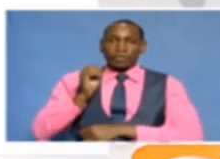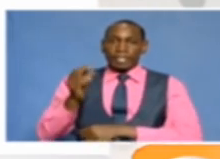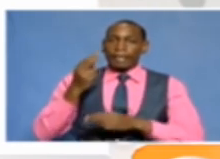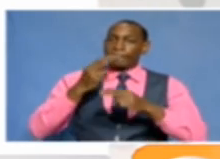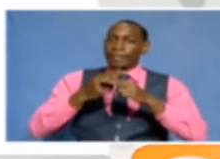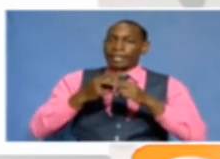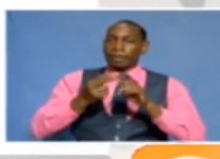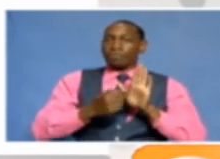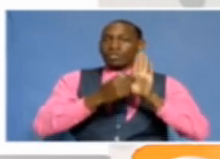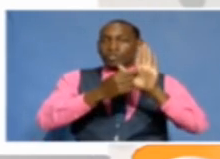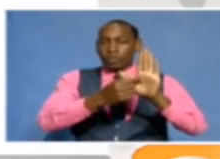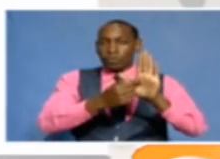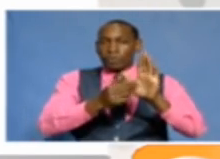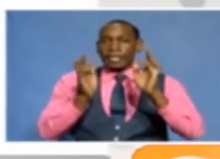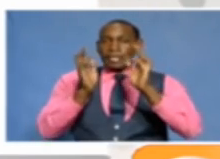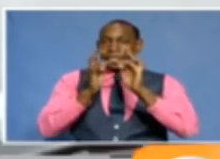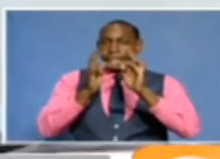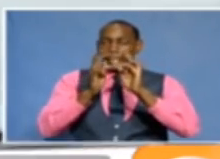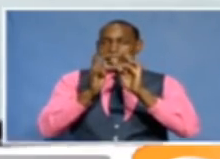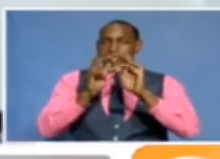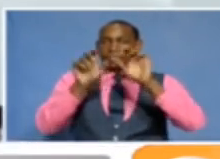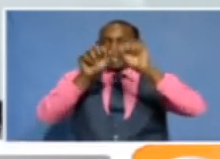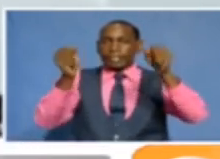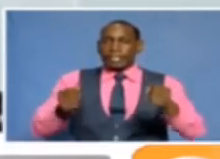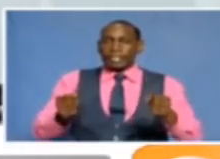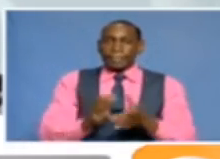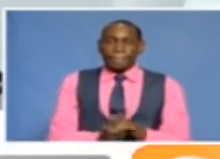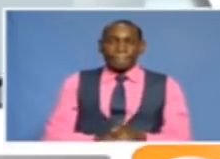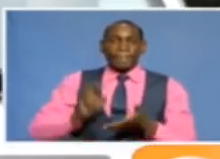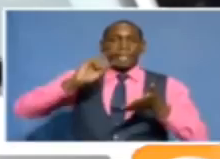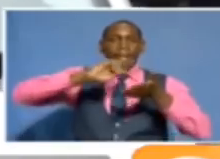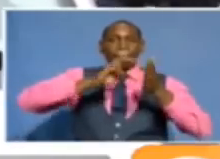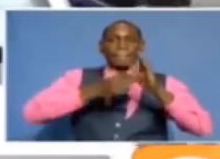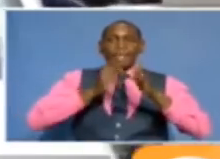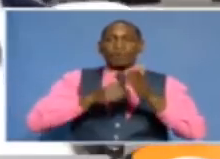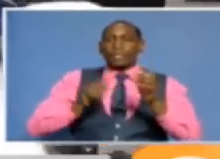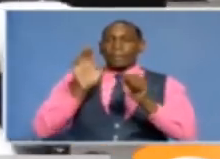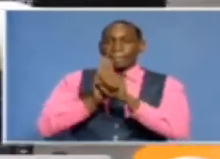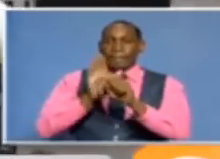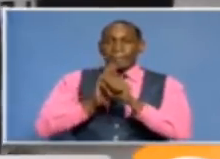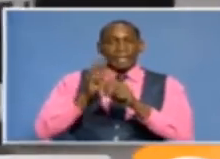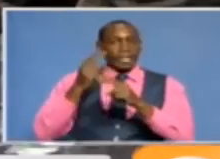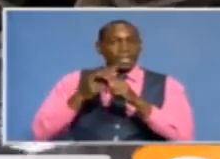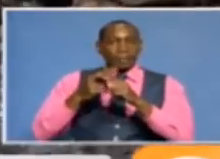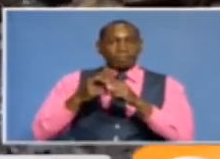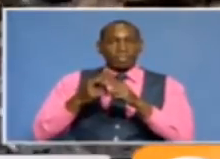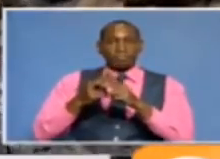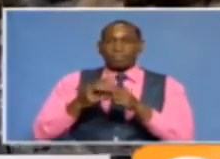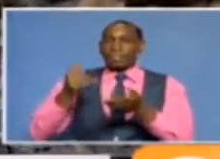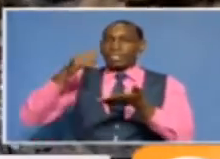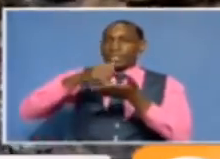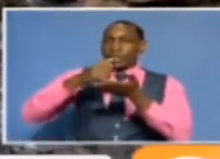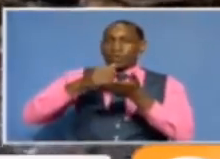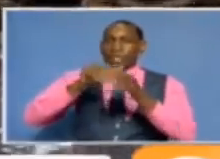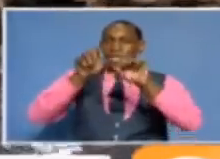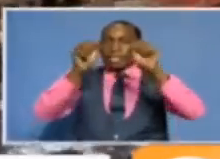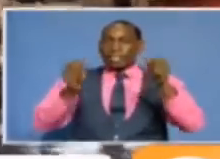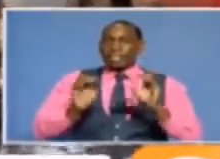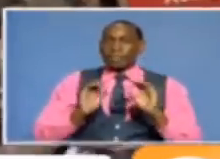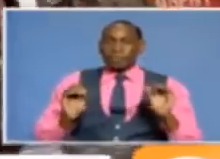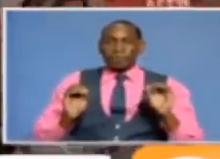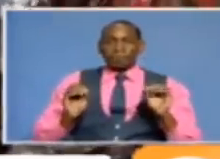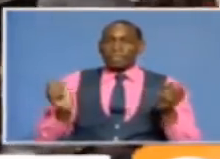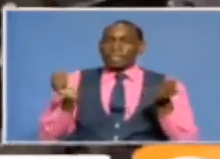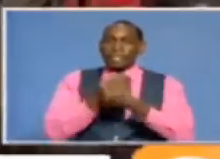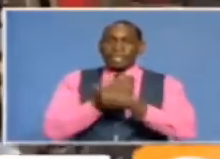name shows up in the online portal. This means thousands whose names are yet to be keyed into the system will not